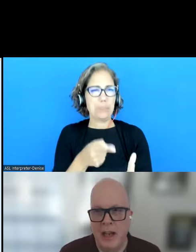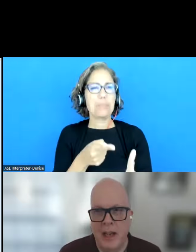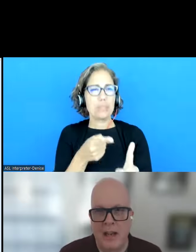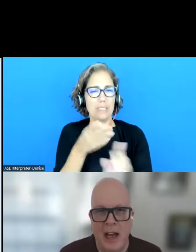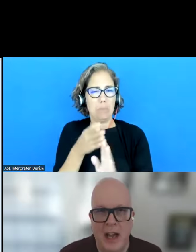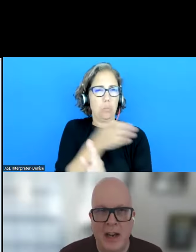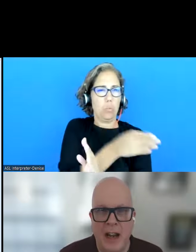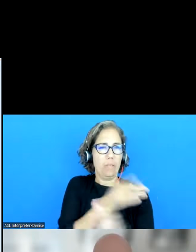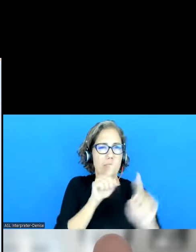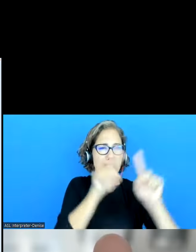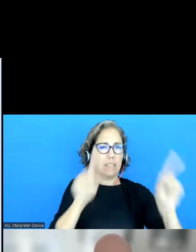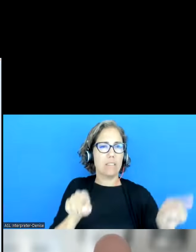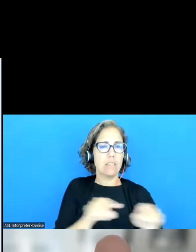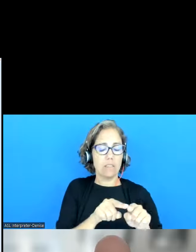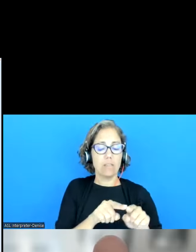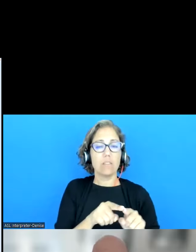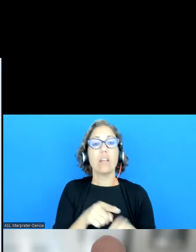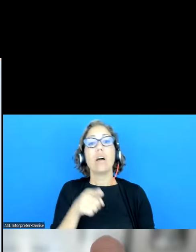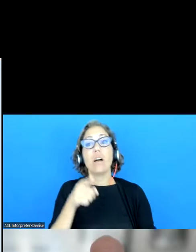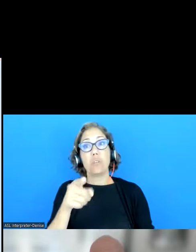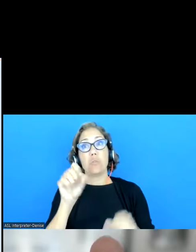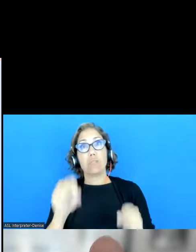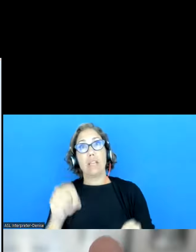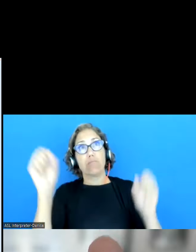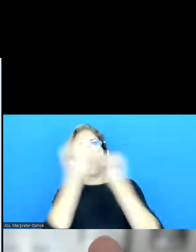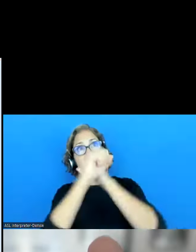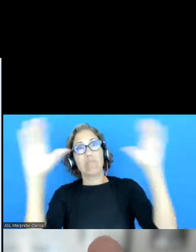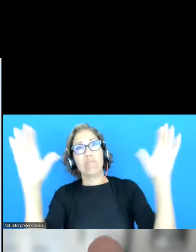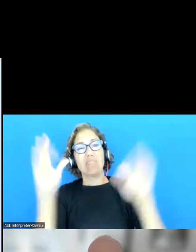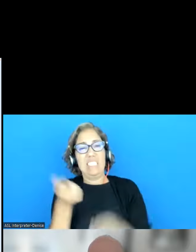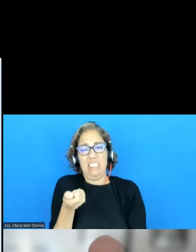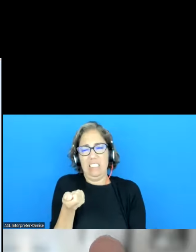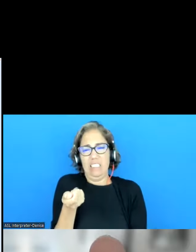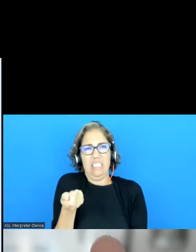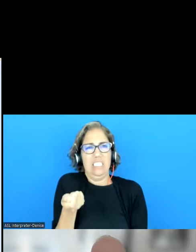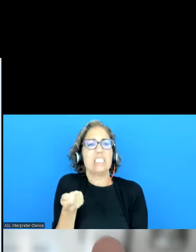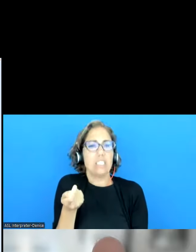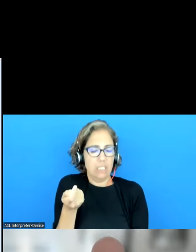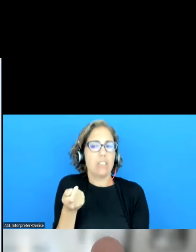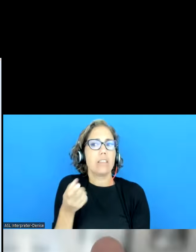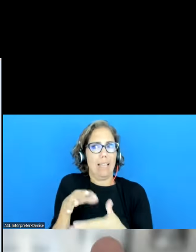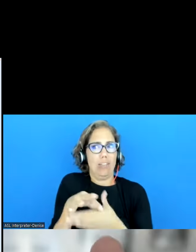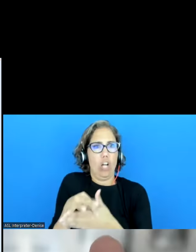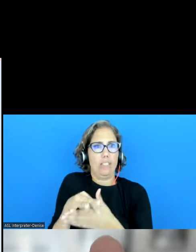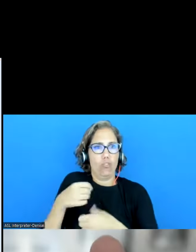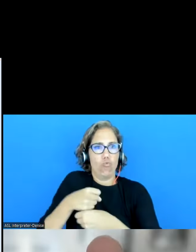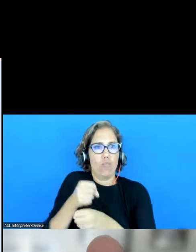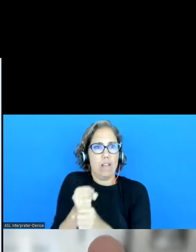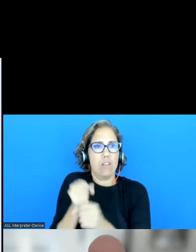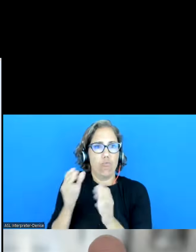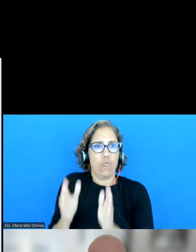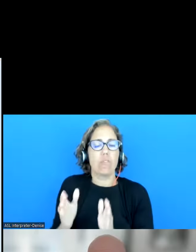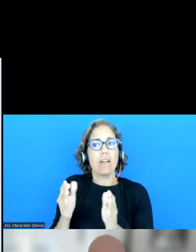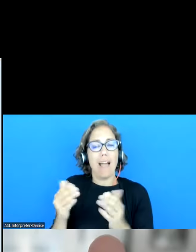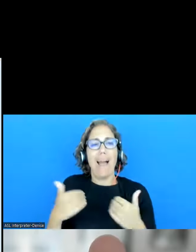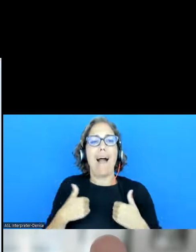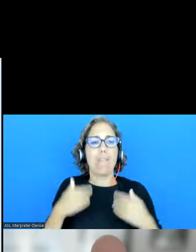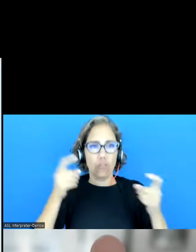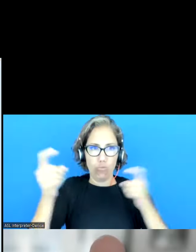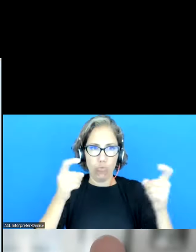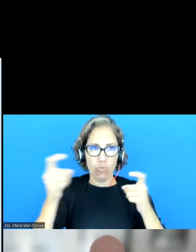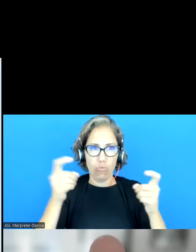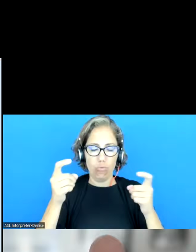slide that, as you can imagine, that's just a small handful of what the content creators can have control over.